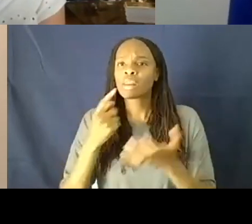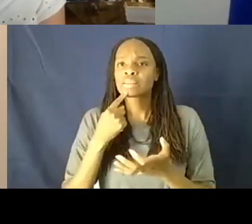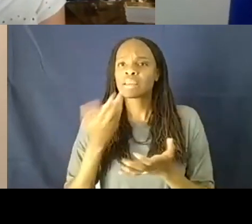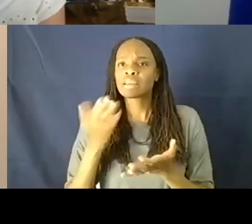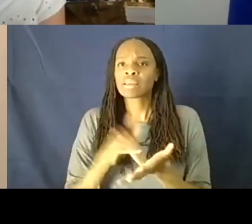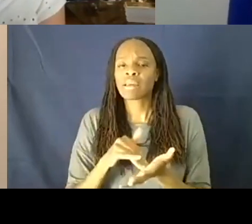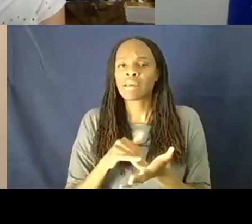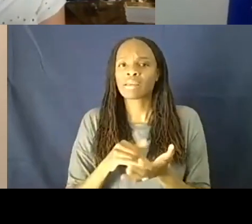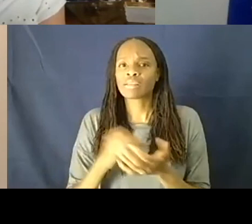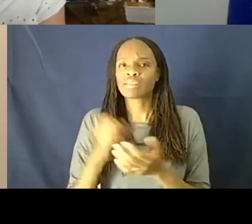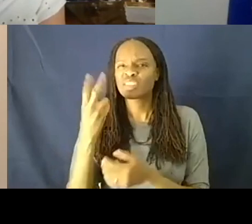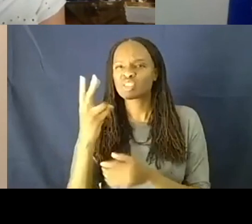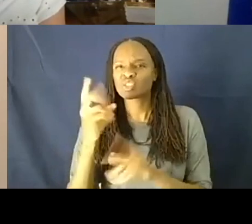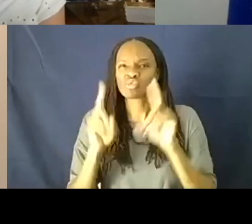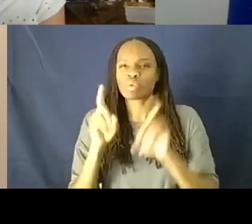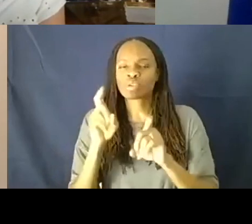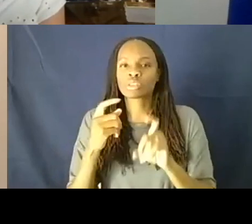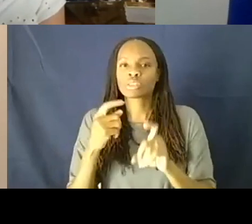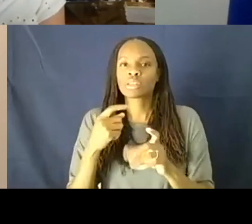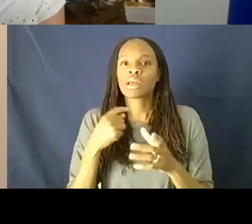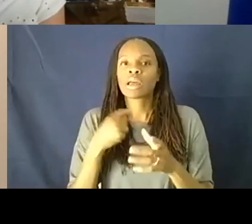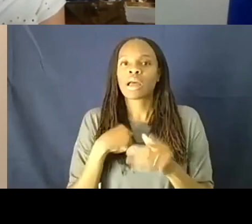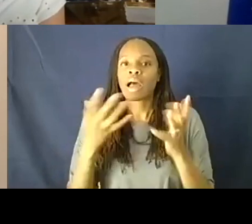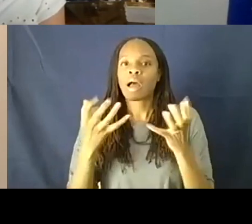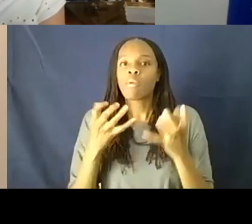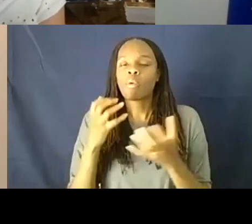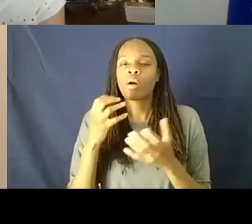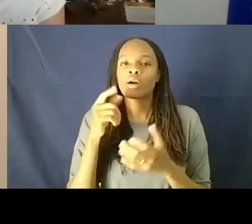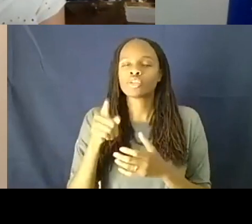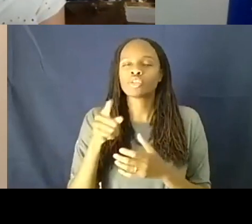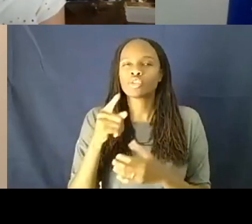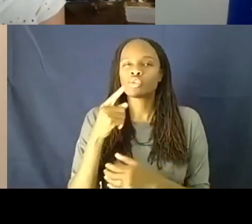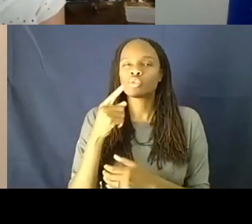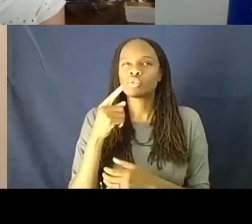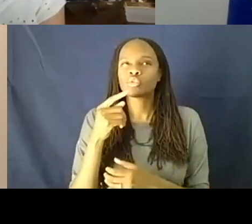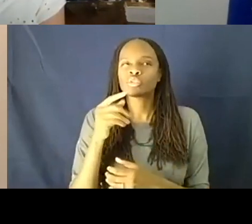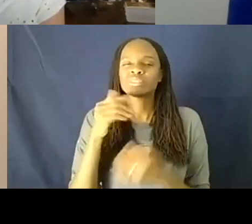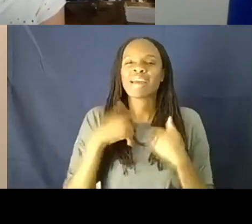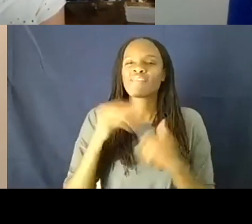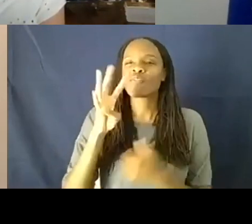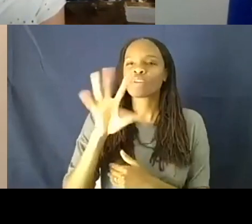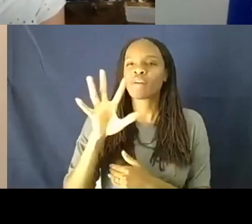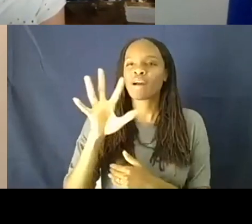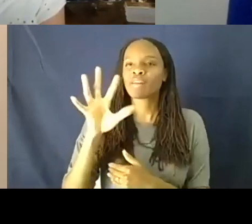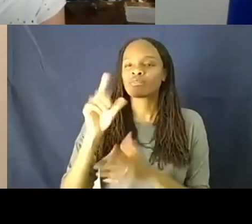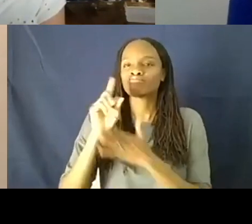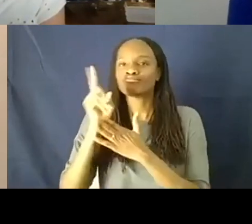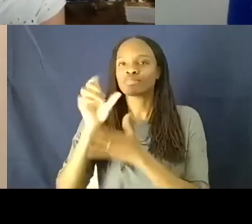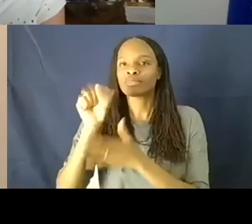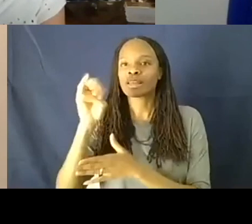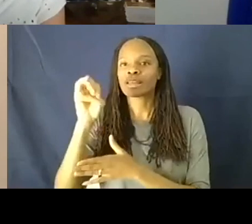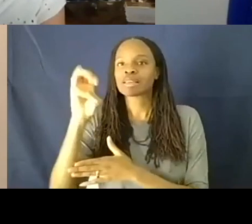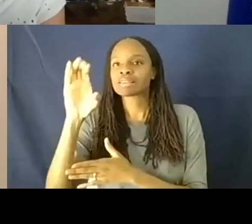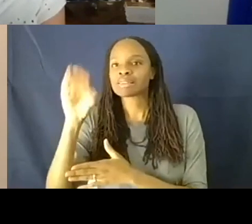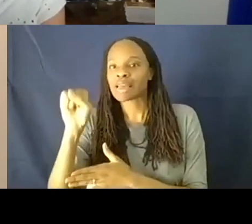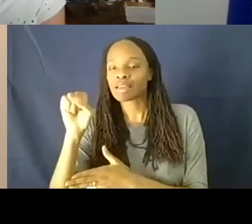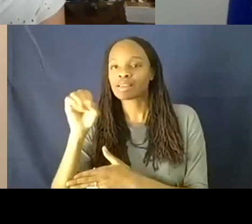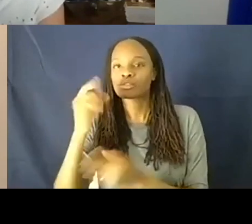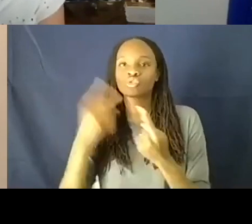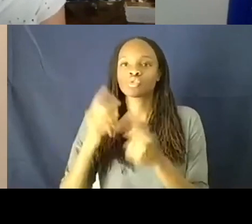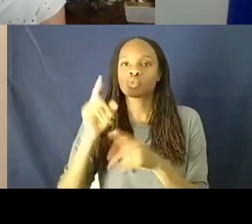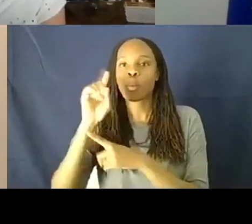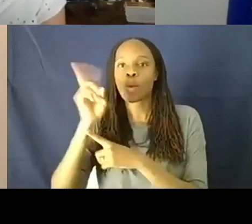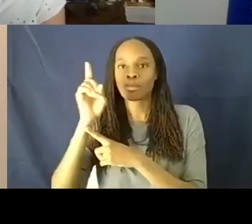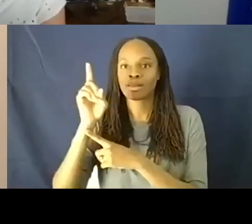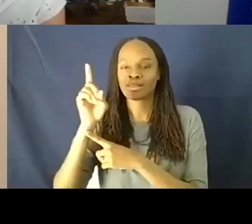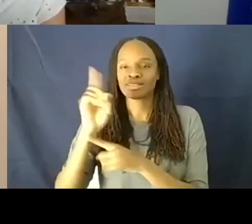then literally ask each of you to spend 45 seconds to a minute on this question, if you would, which is, you